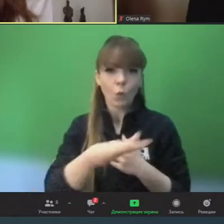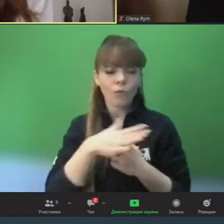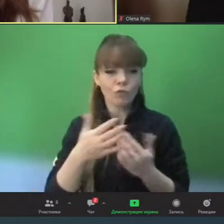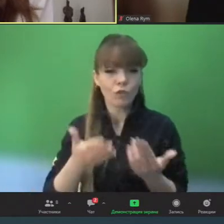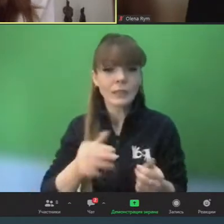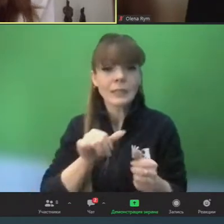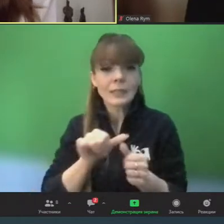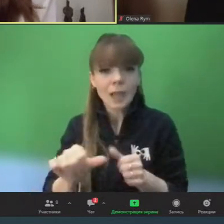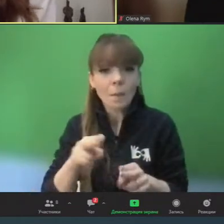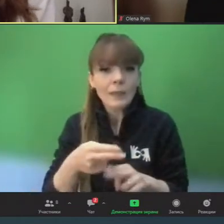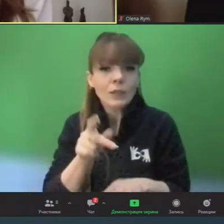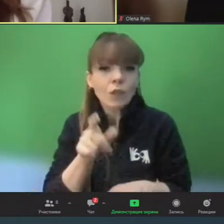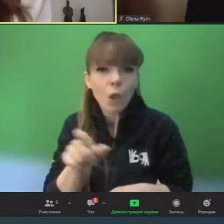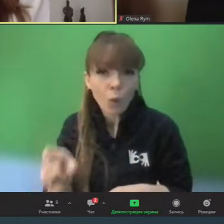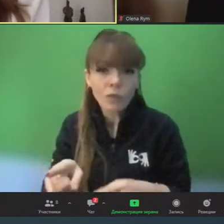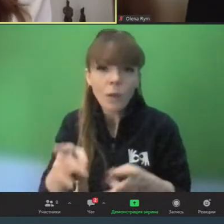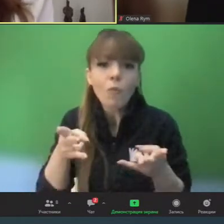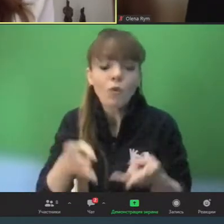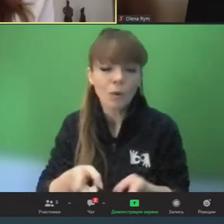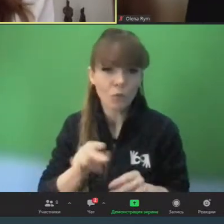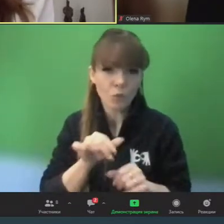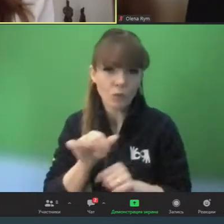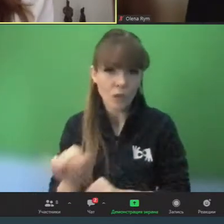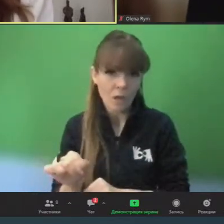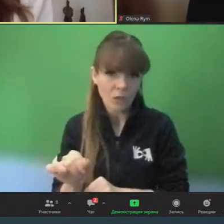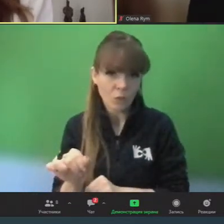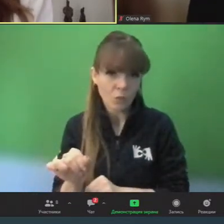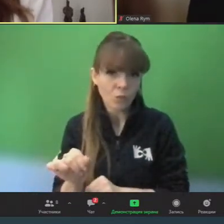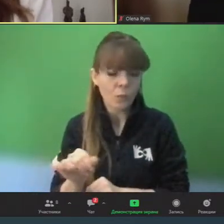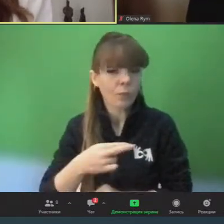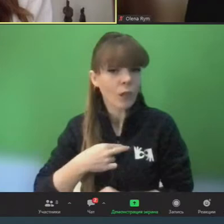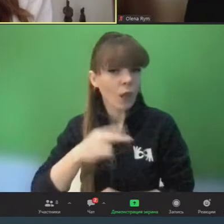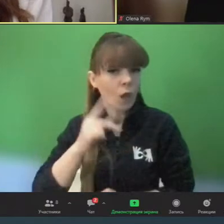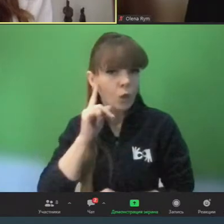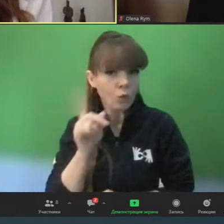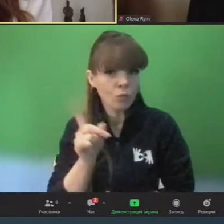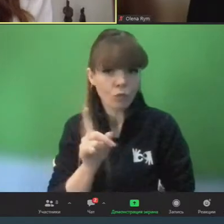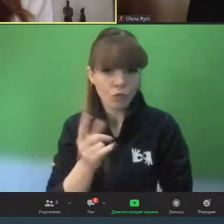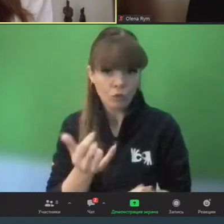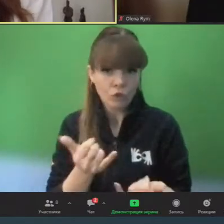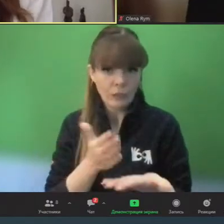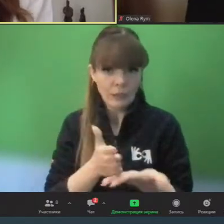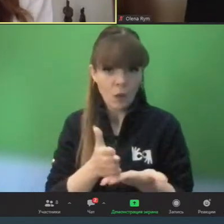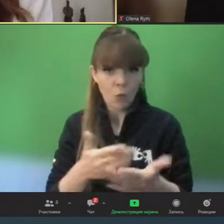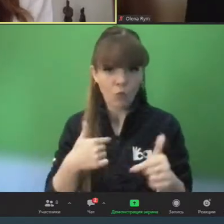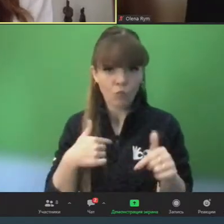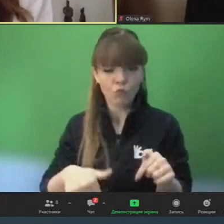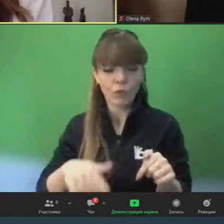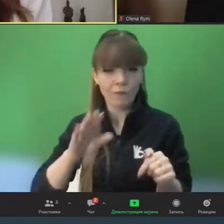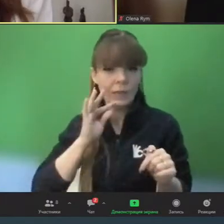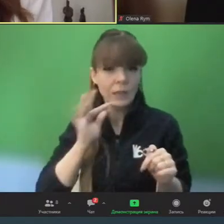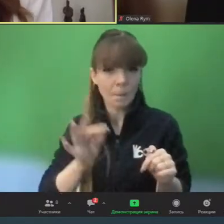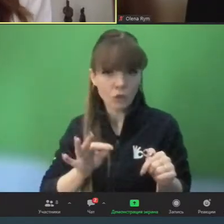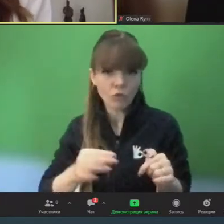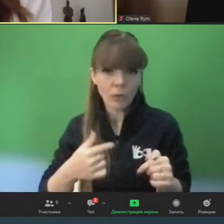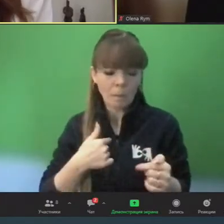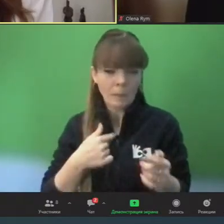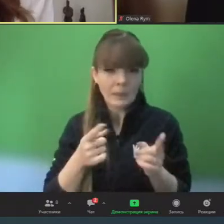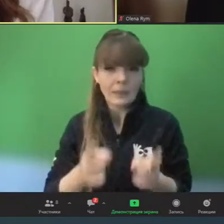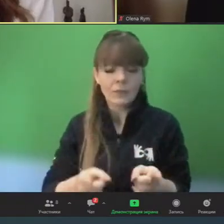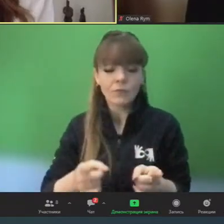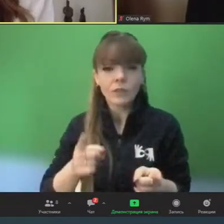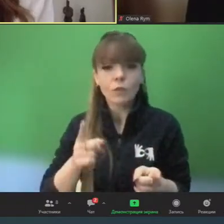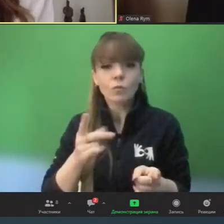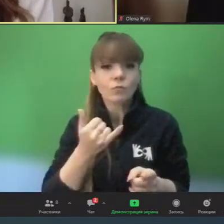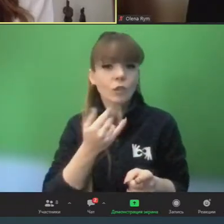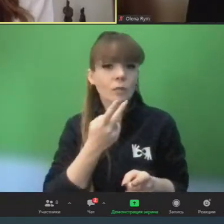social environment. These are people that must be protected. I am currently in Germany, and of